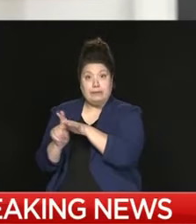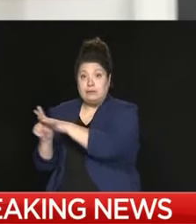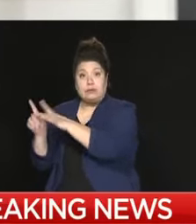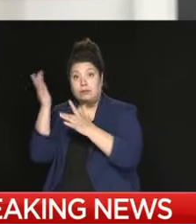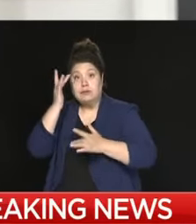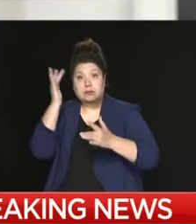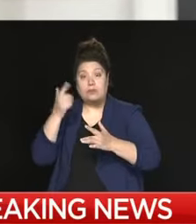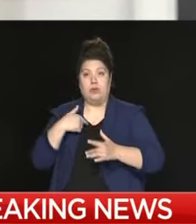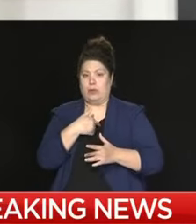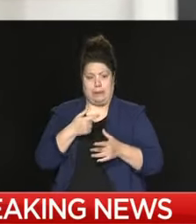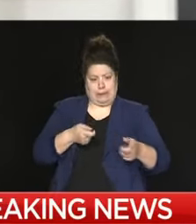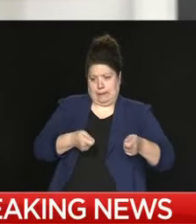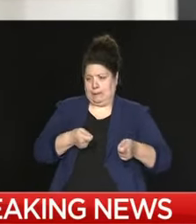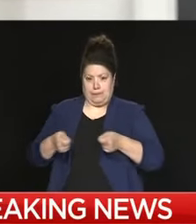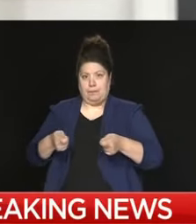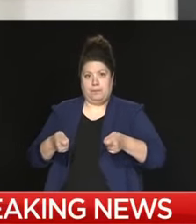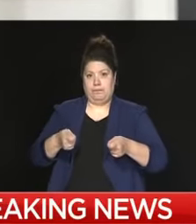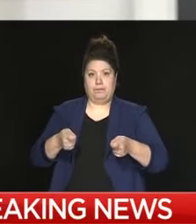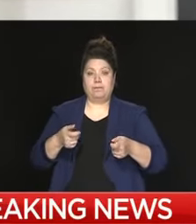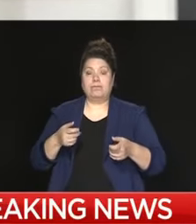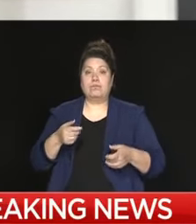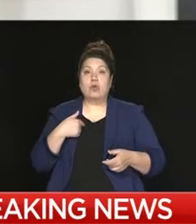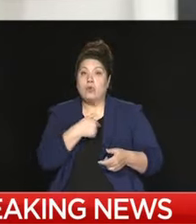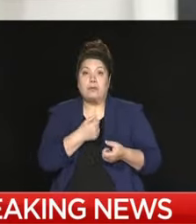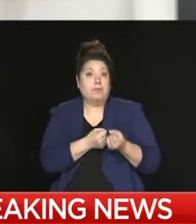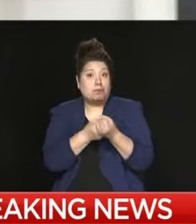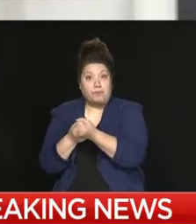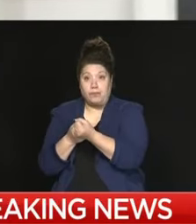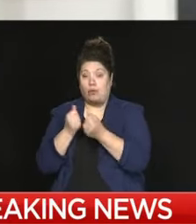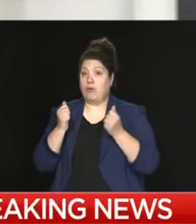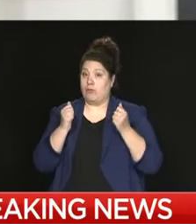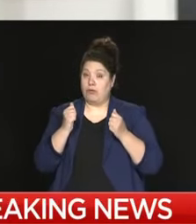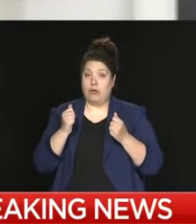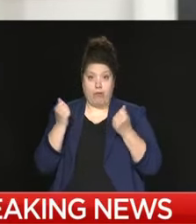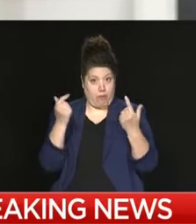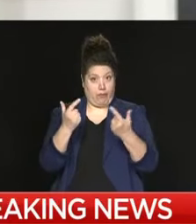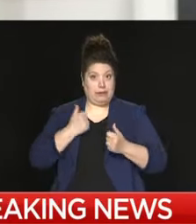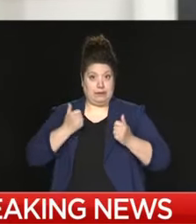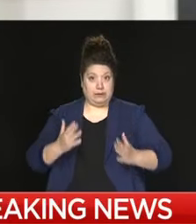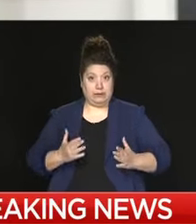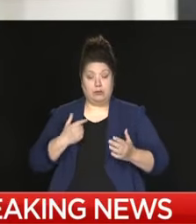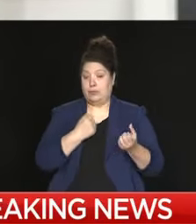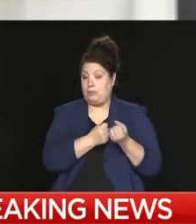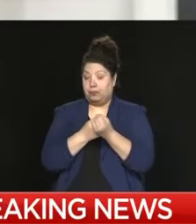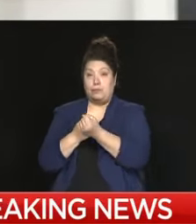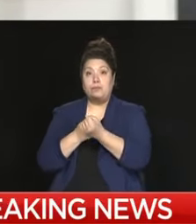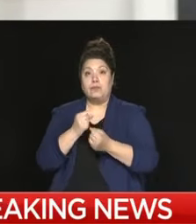there to help Canadians. We will be there to help our seniors who are now in difficulty.